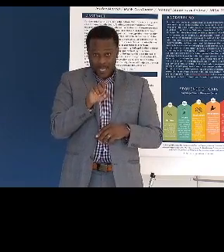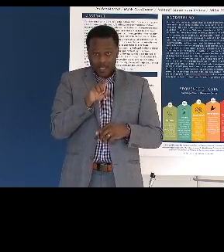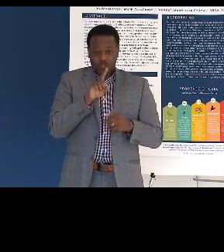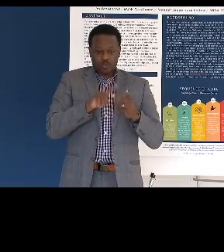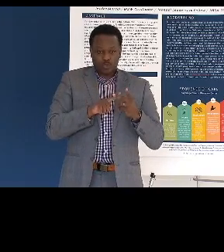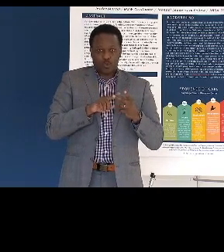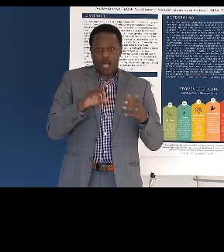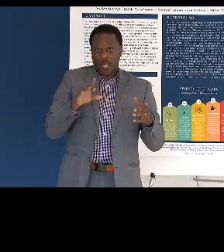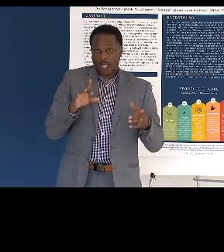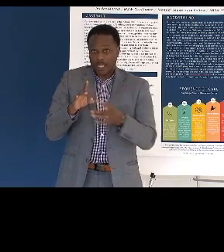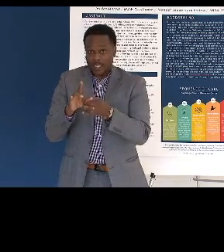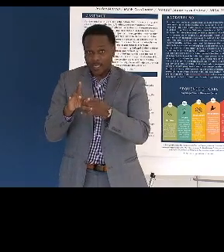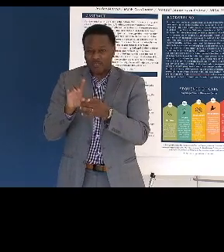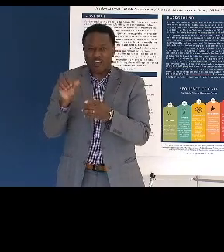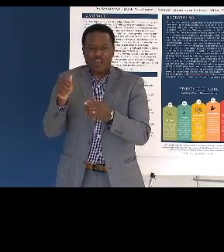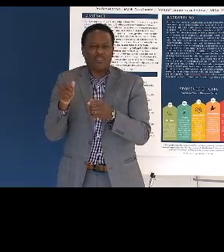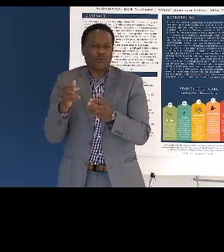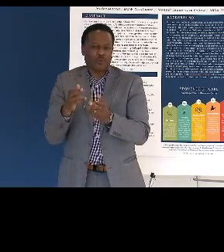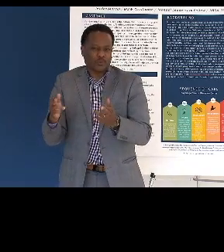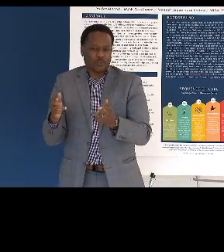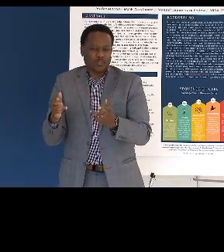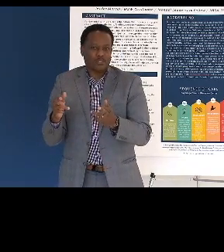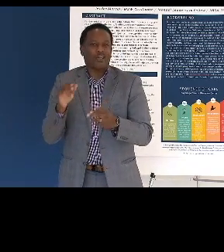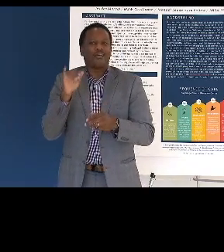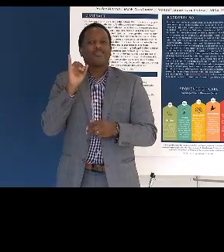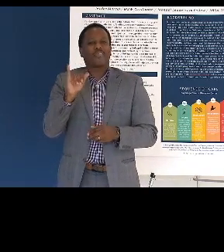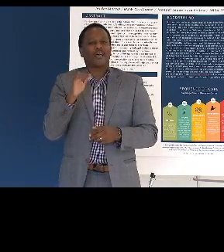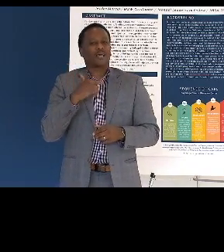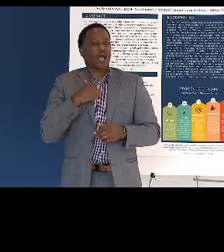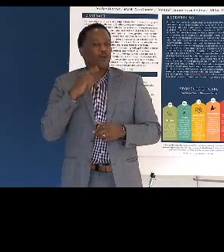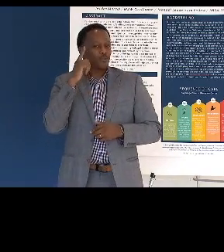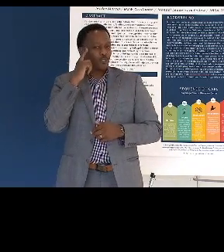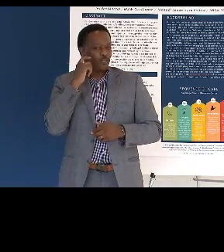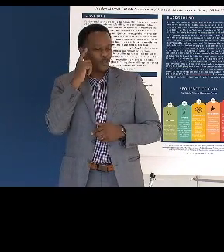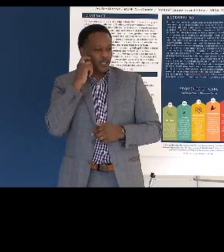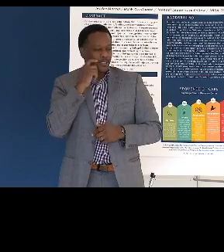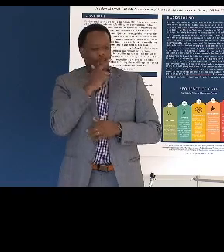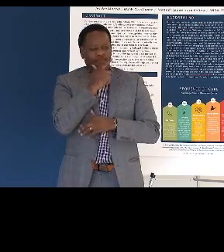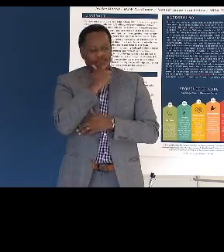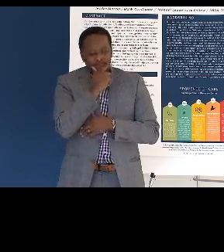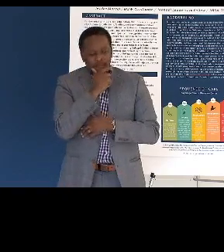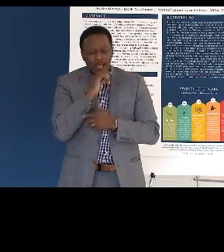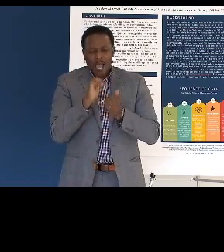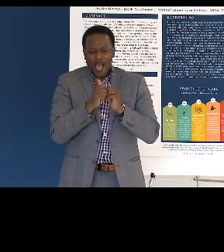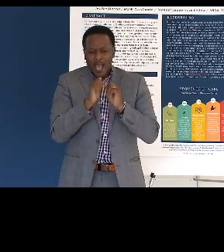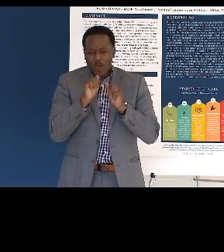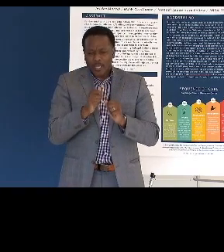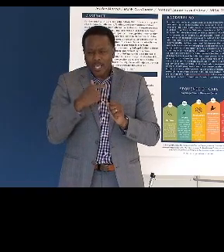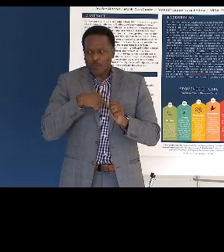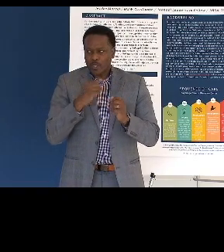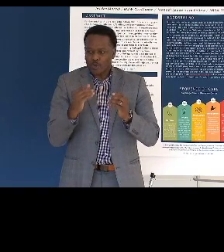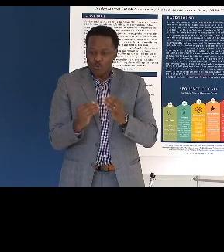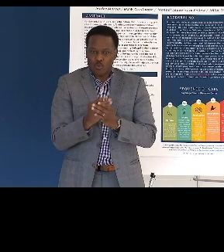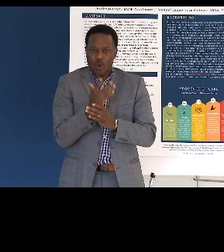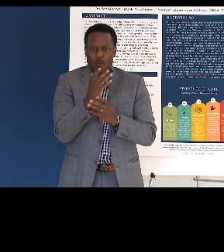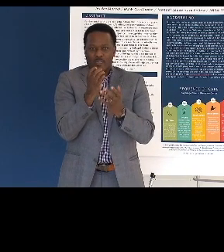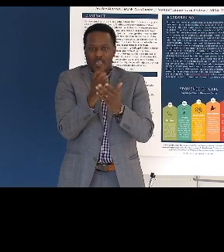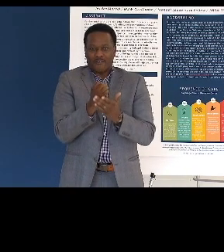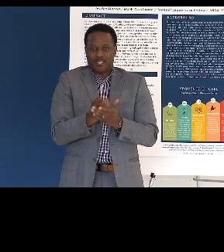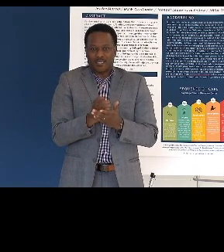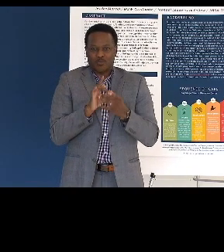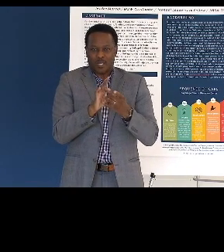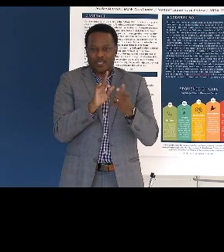centers themselves. So that's what I was really curious about, how we could really grow the evidence based around that. So